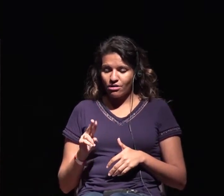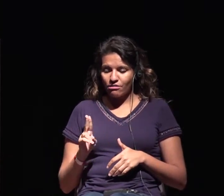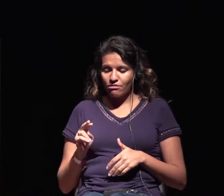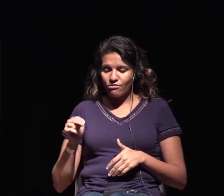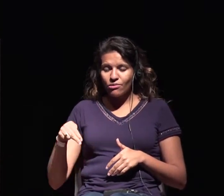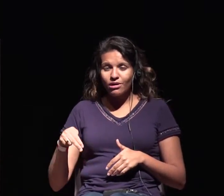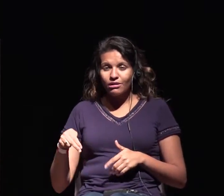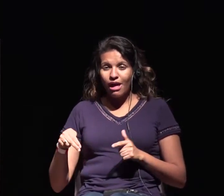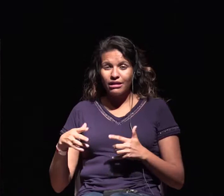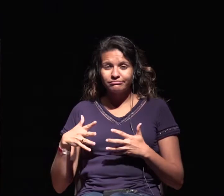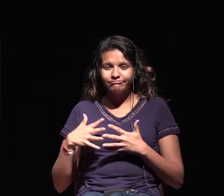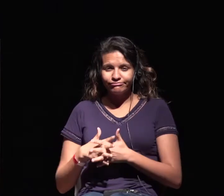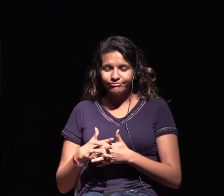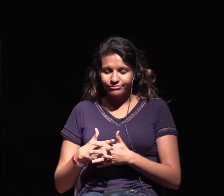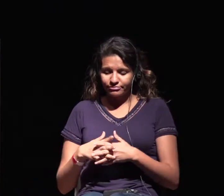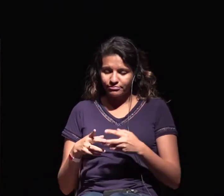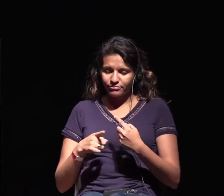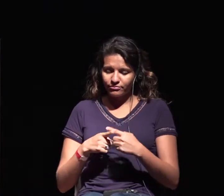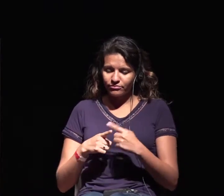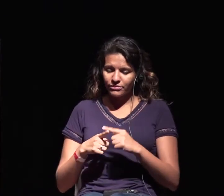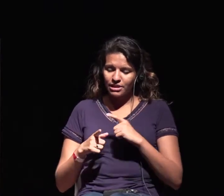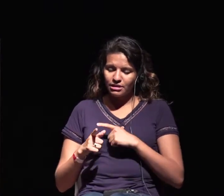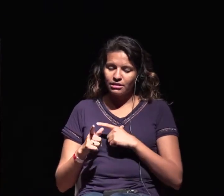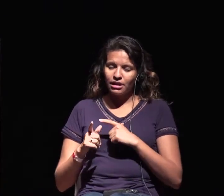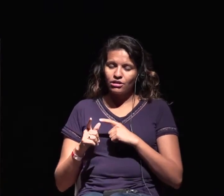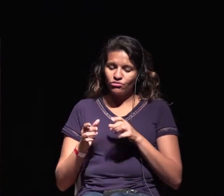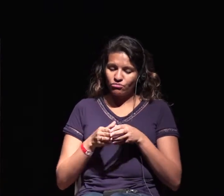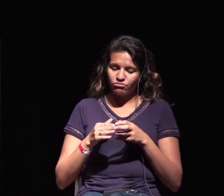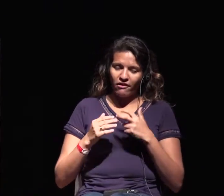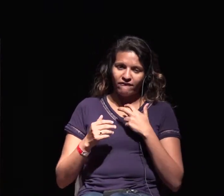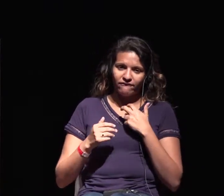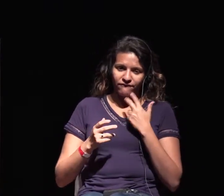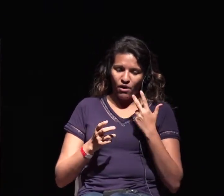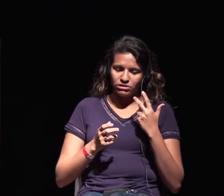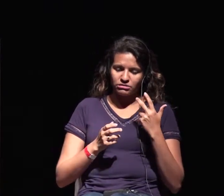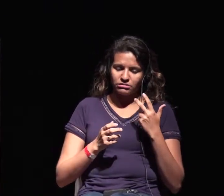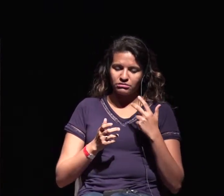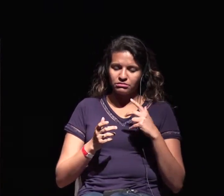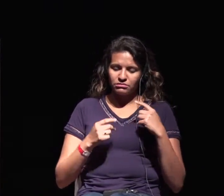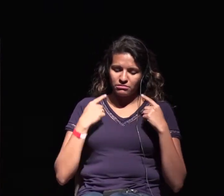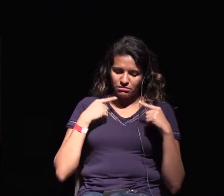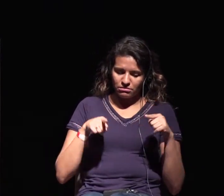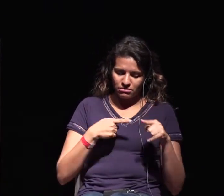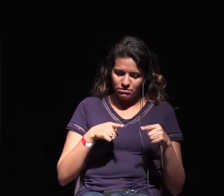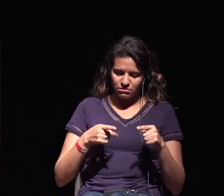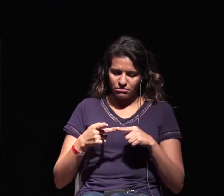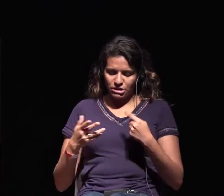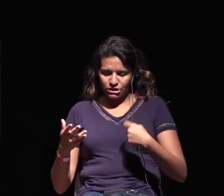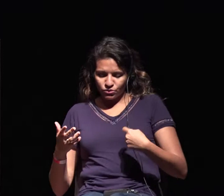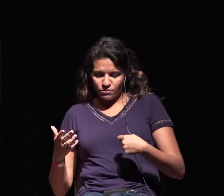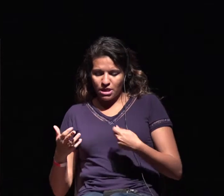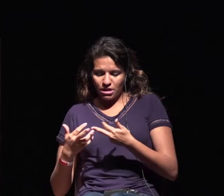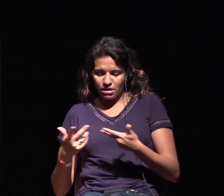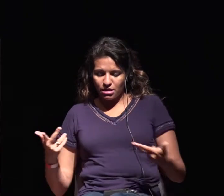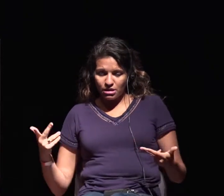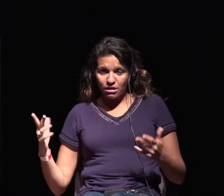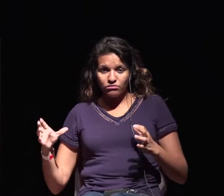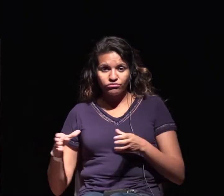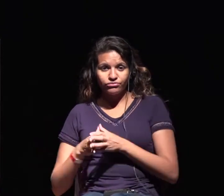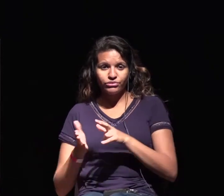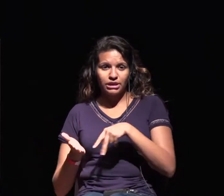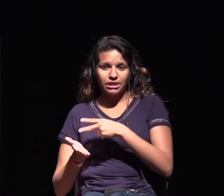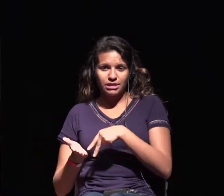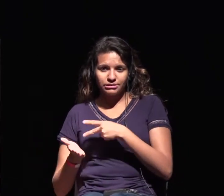groupings of voices and instruments. The organizational elements of We Shall Run are in fact notoriously complicated. Though